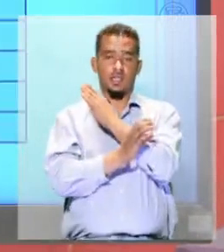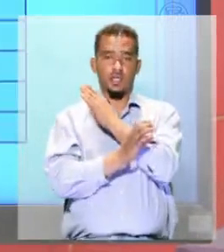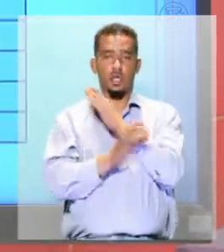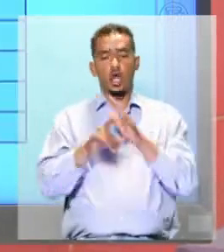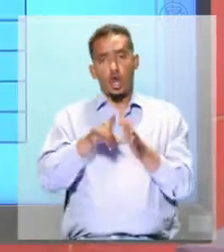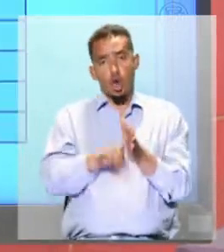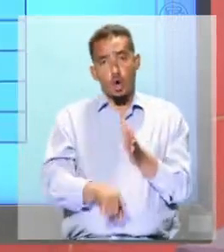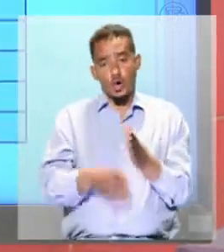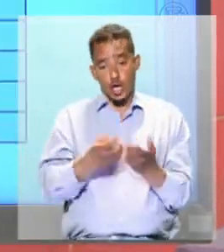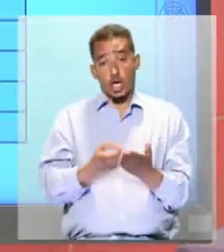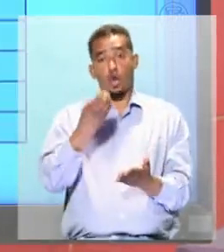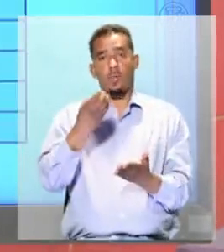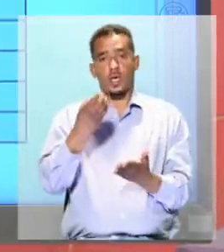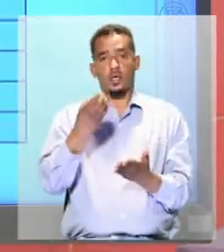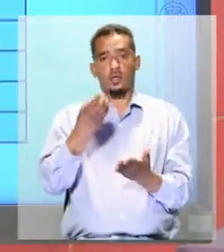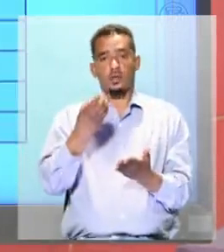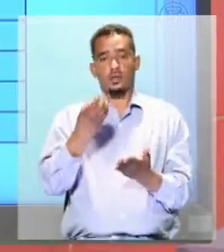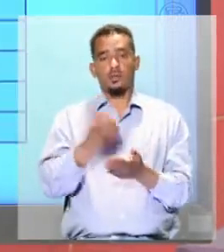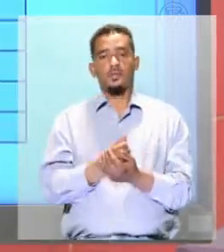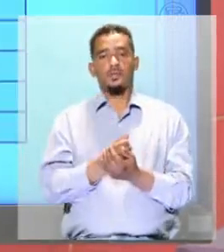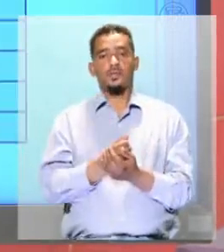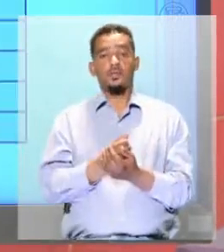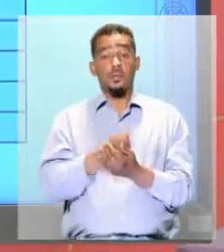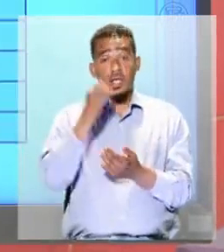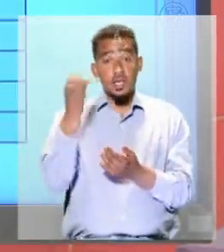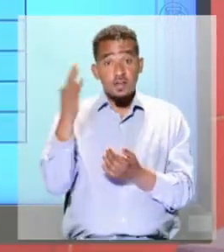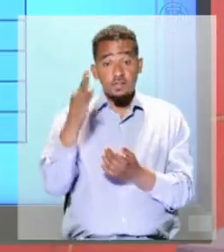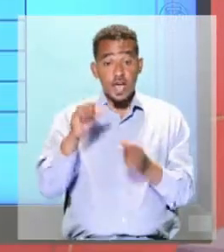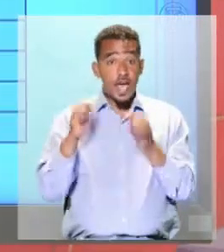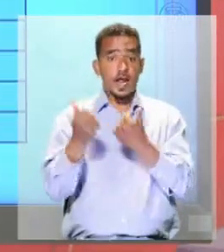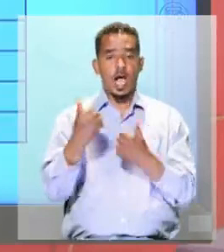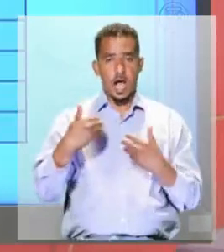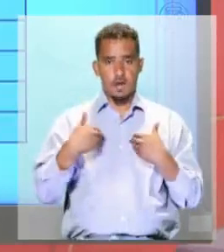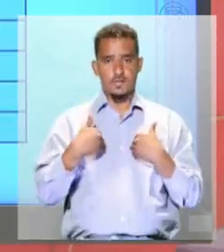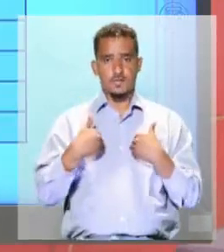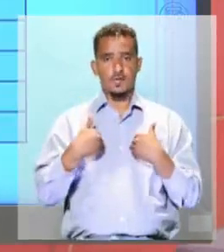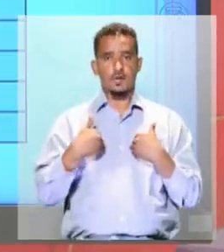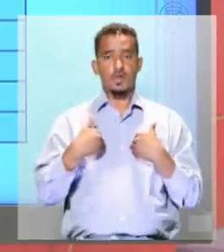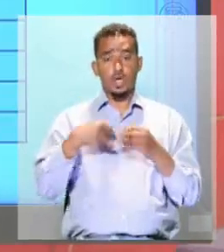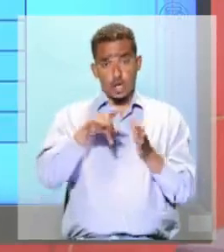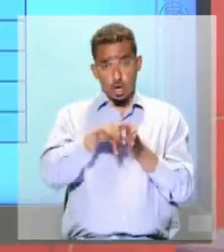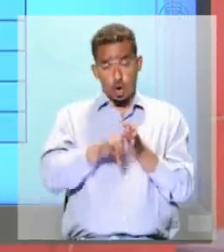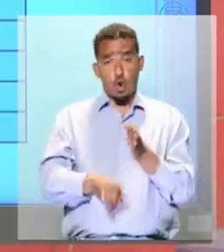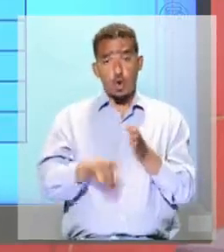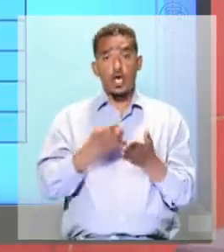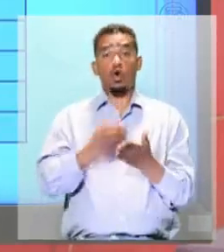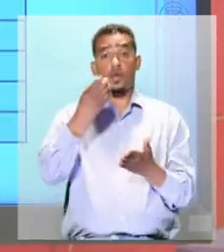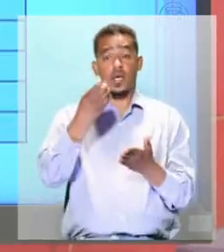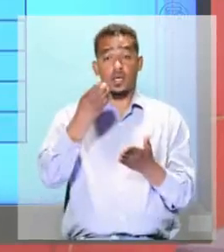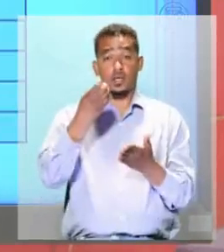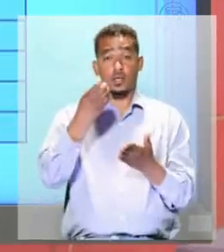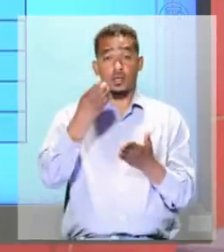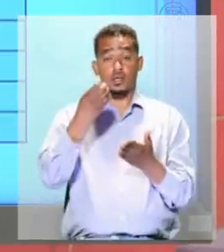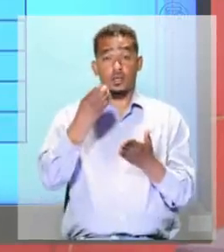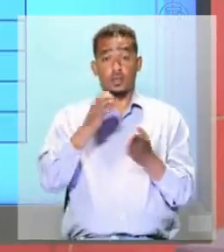low economic status. If area has low economic status, the fertility